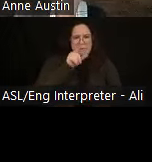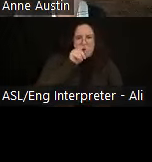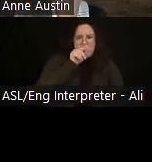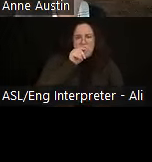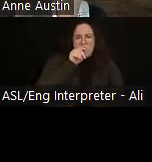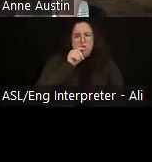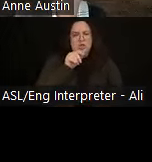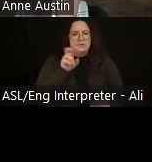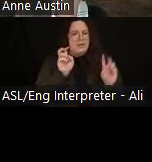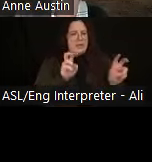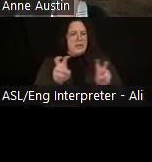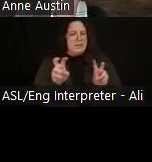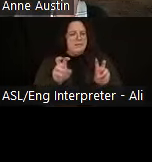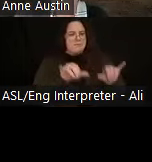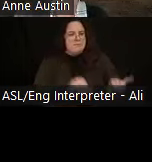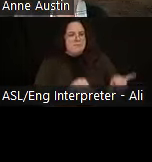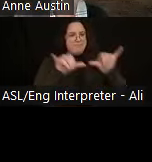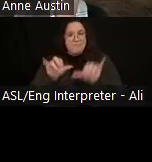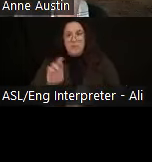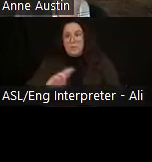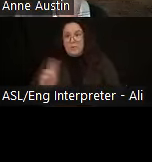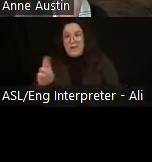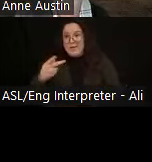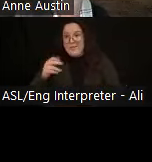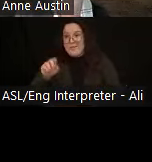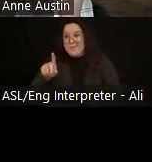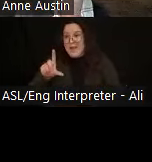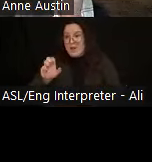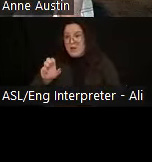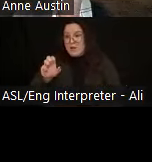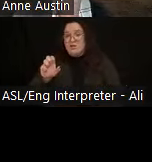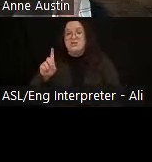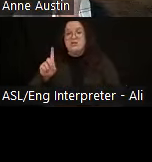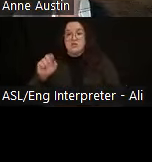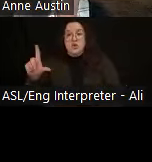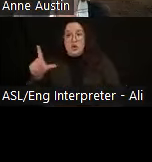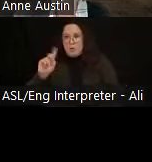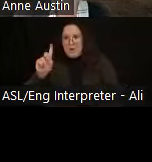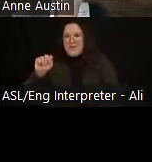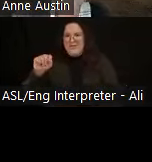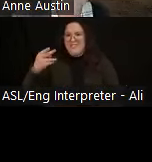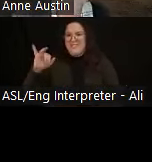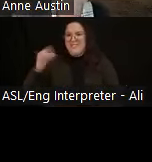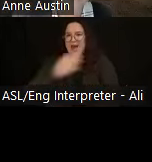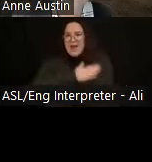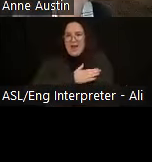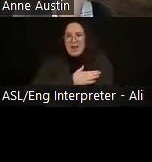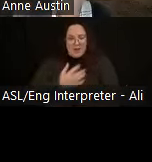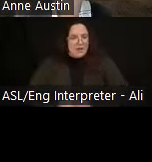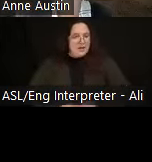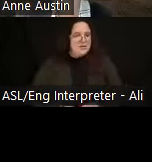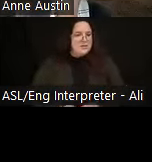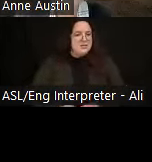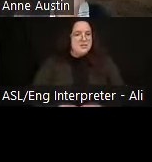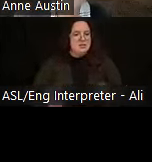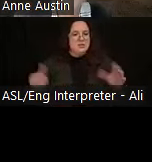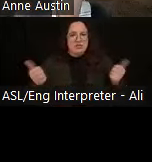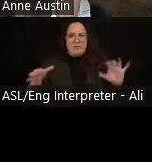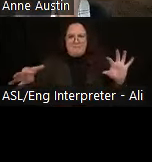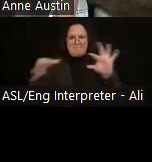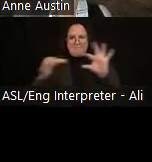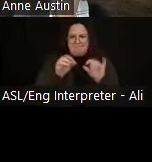as the paddle doll you see on the right, which shows them on the thighs. Through linking multiple lines of evidence found in local